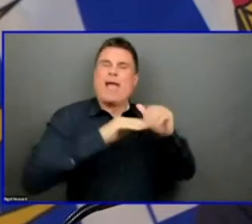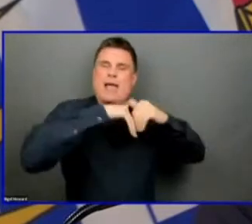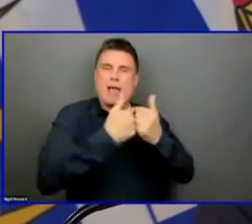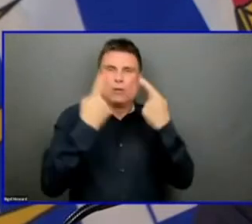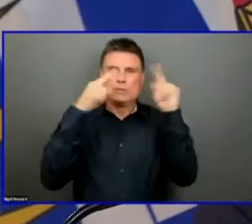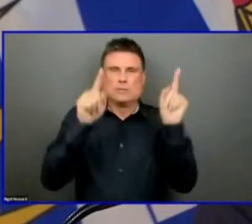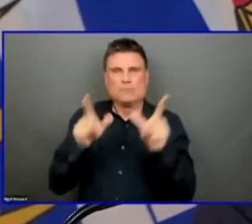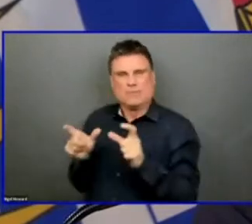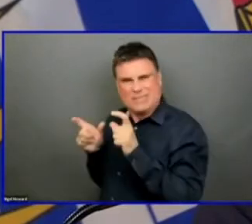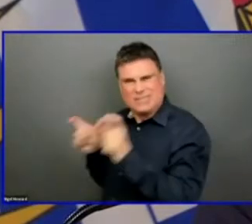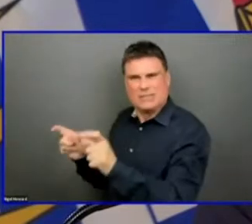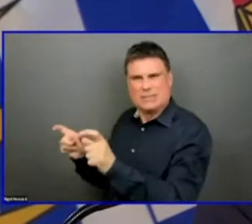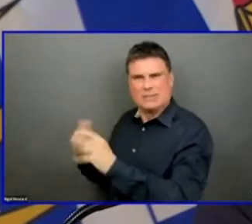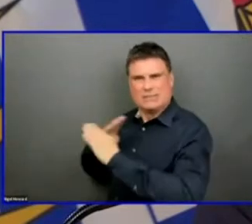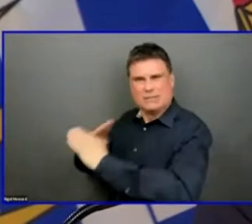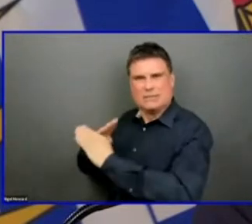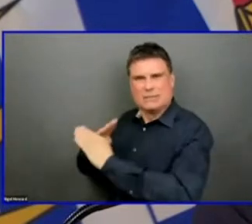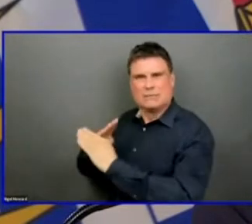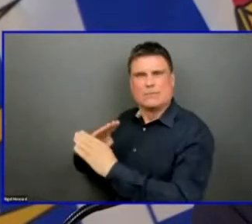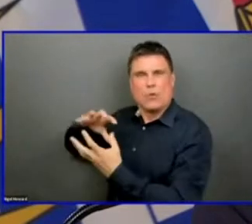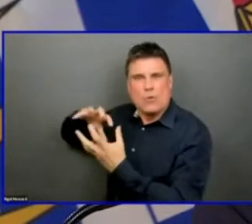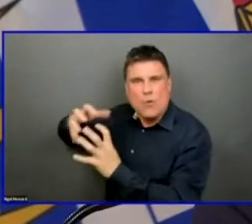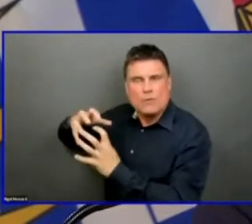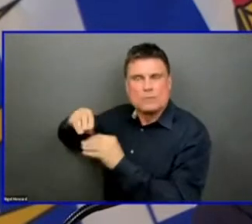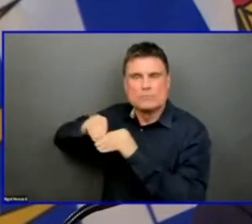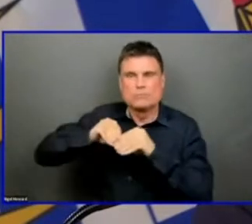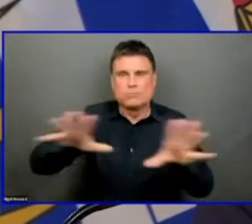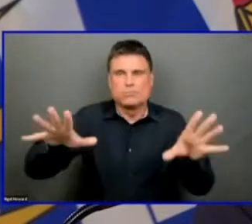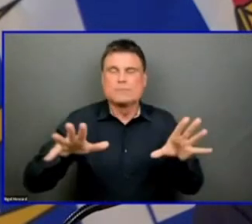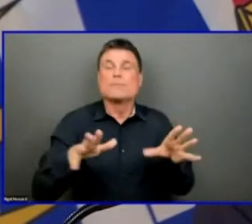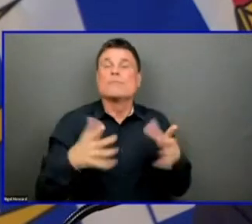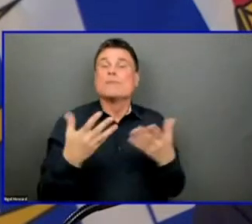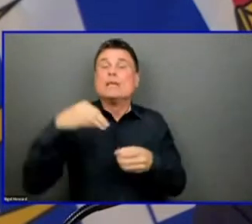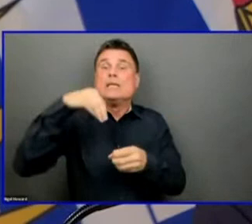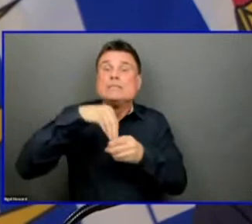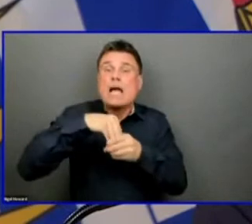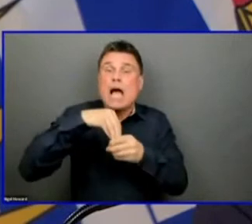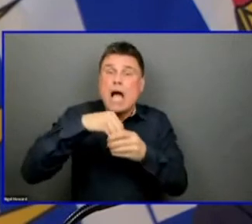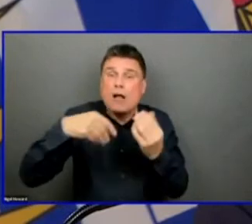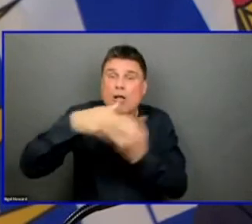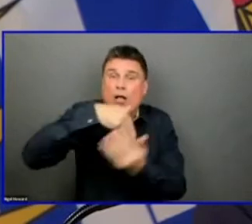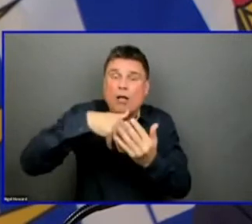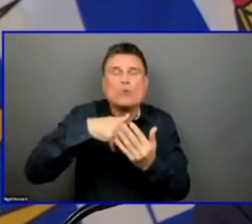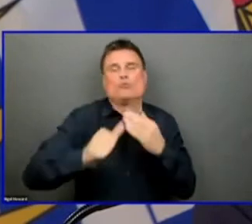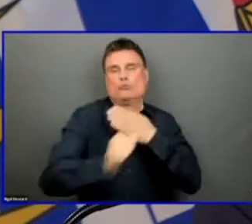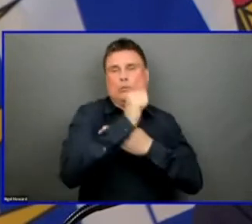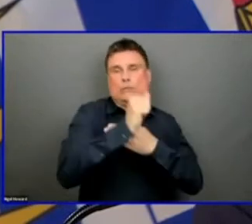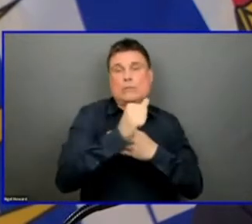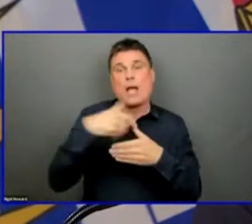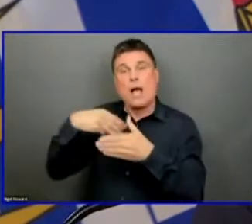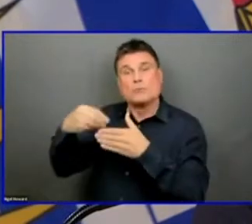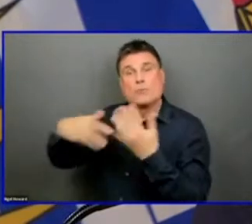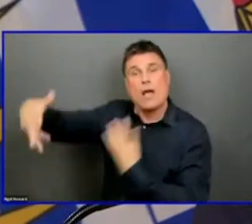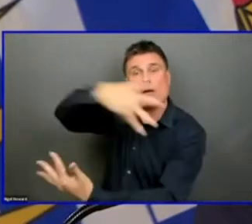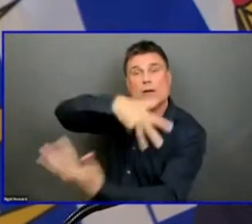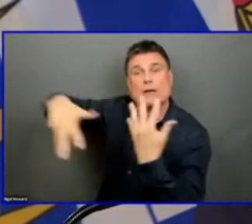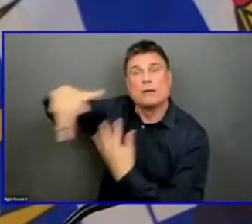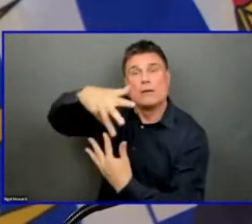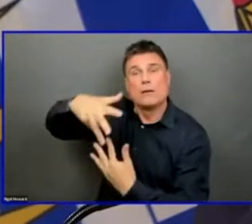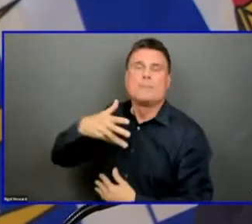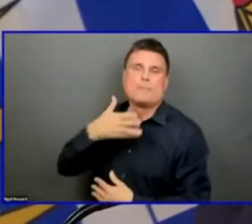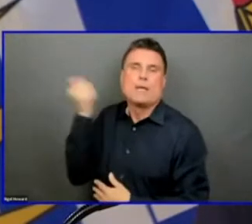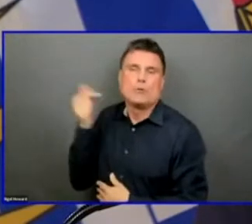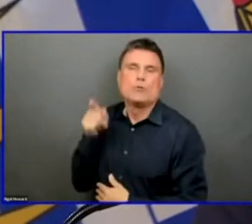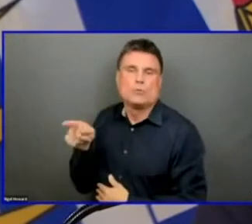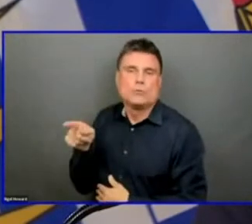means indoor environments are riskier than outdoor environments. We have larger numbers of people. If we're talking loudly, if we're